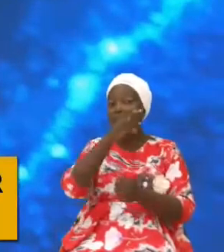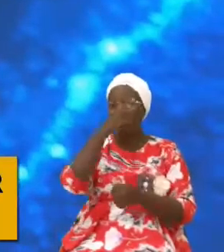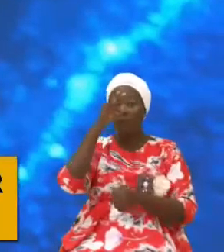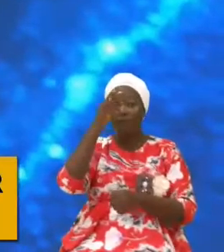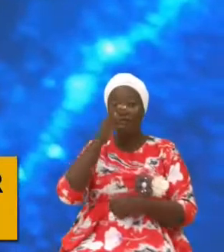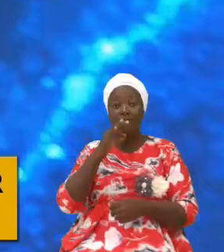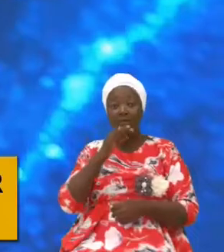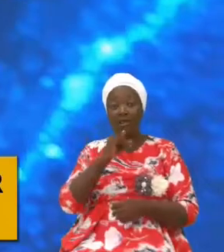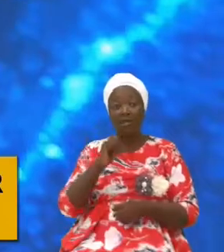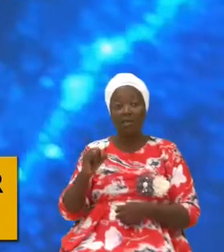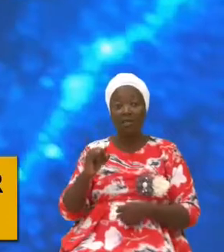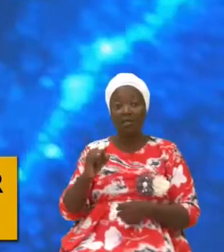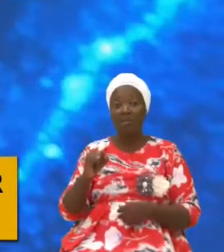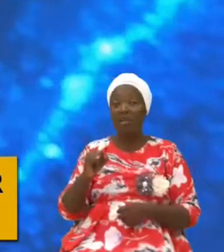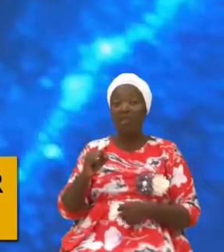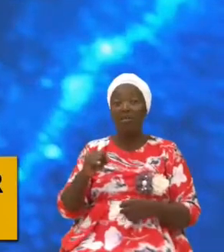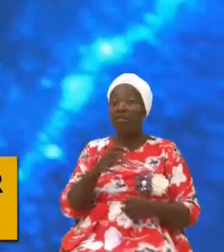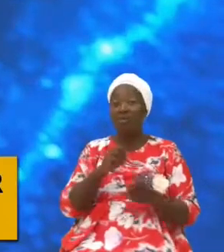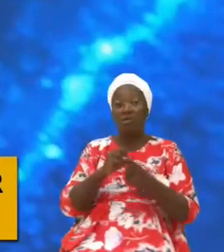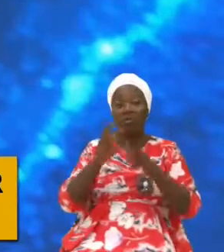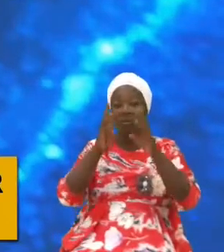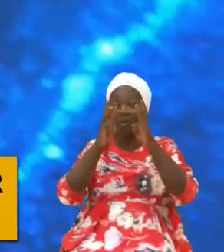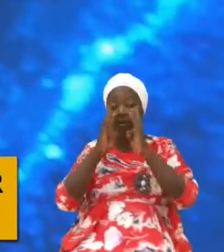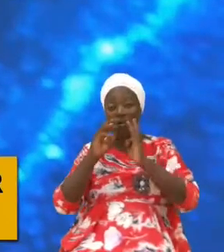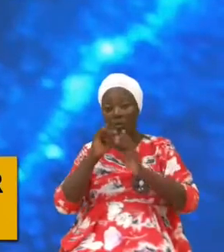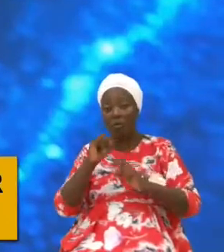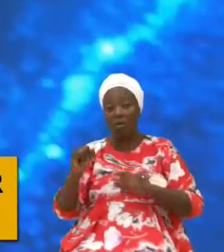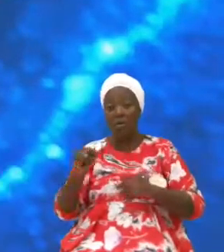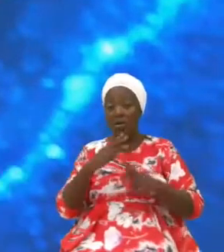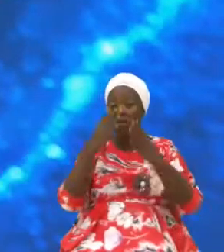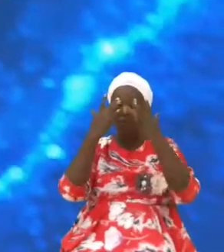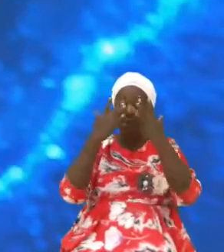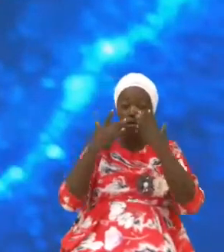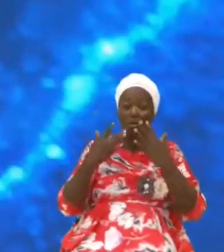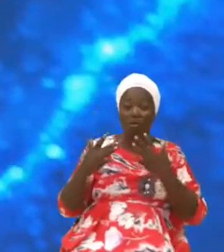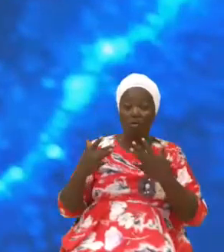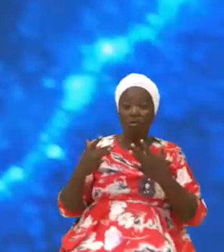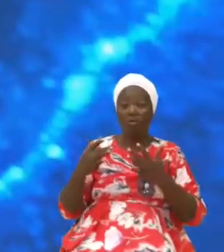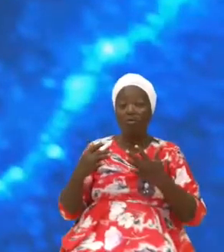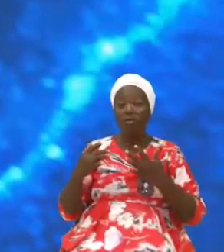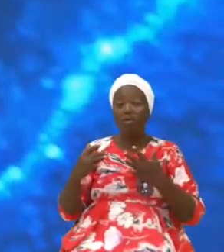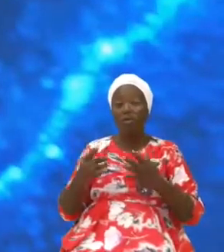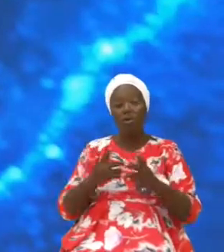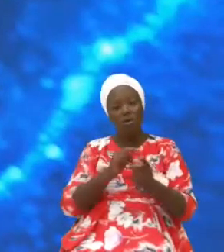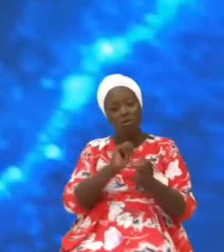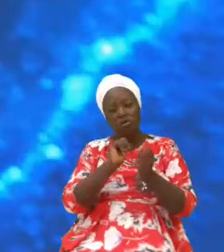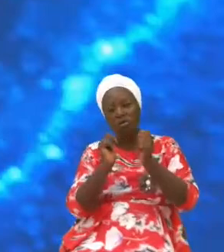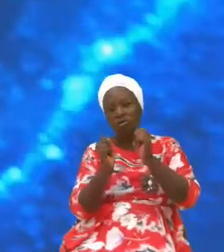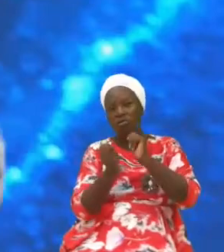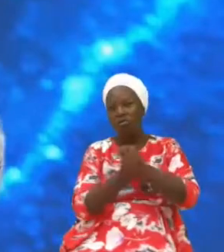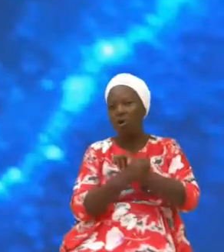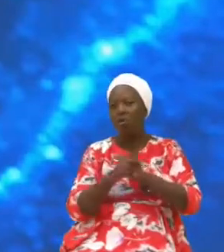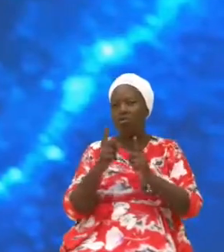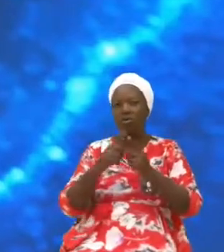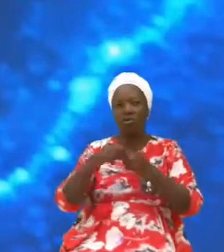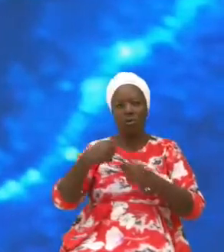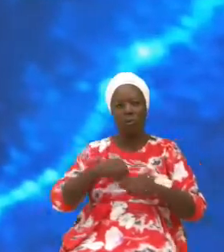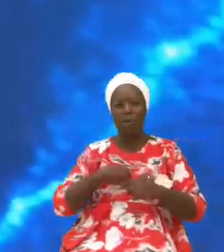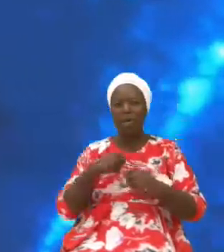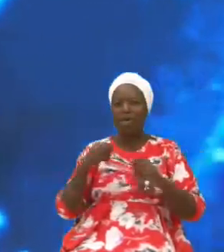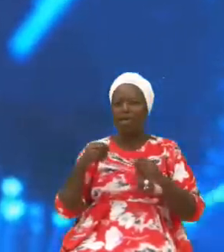heart, with fasting and weeping and with mourning.